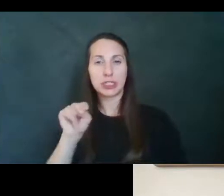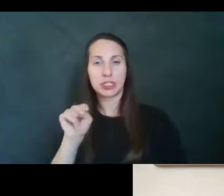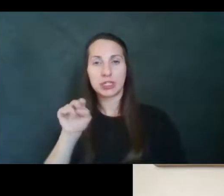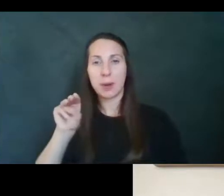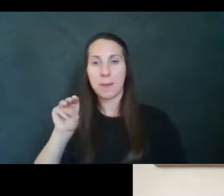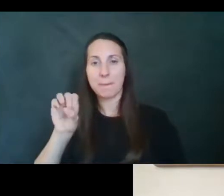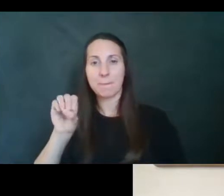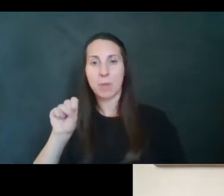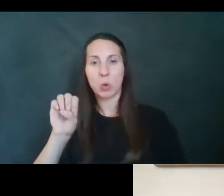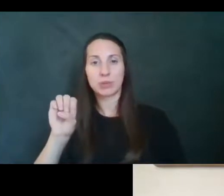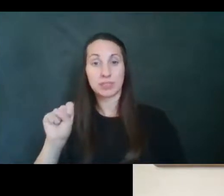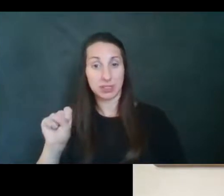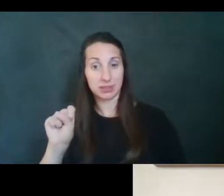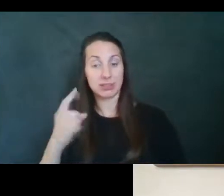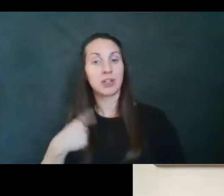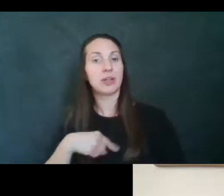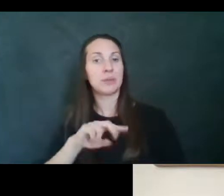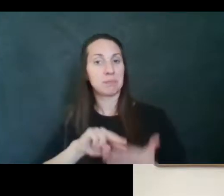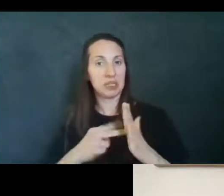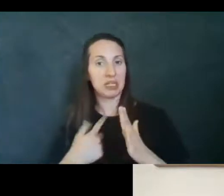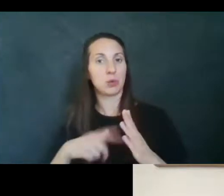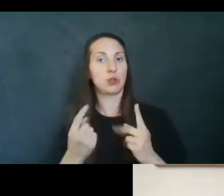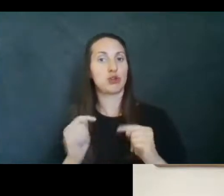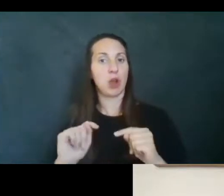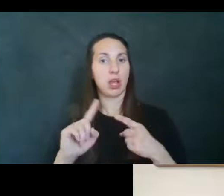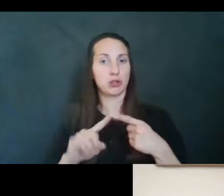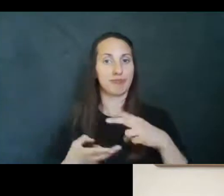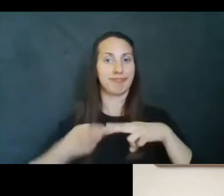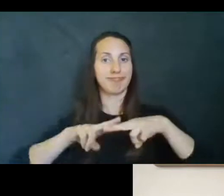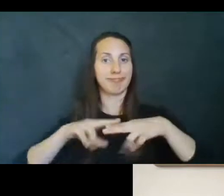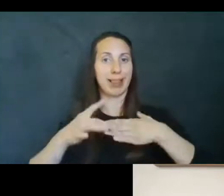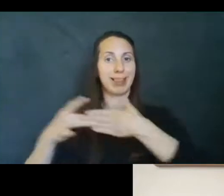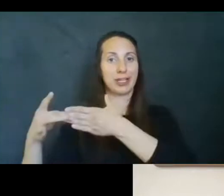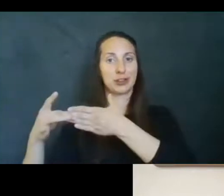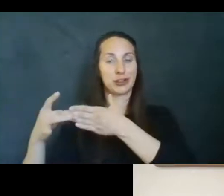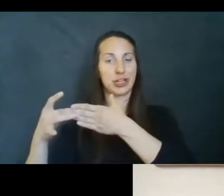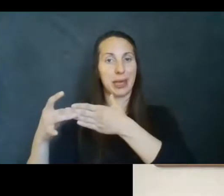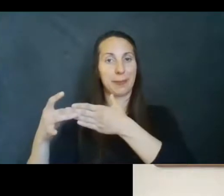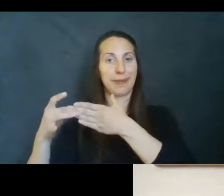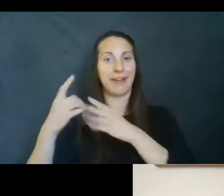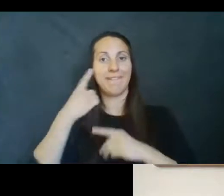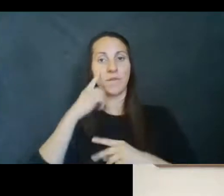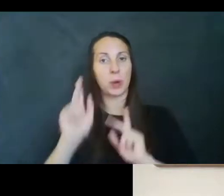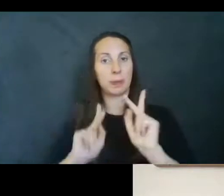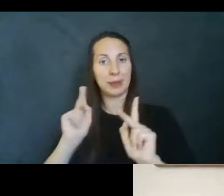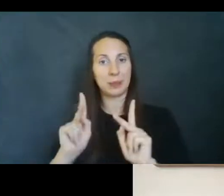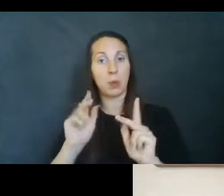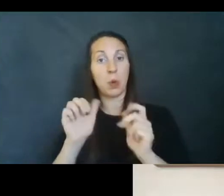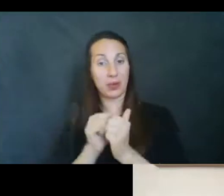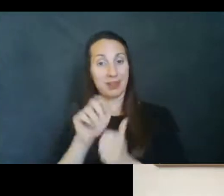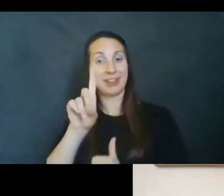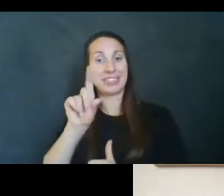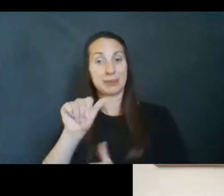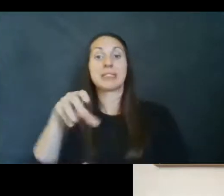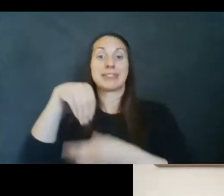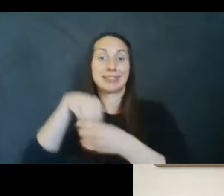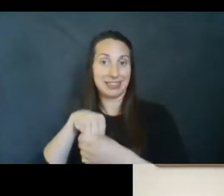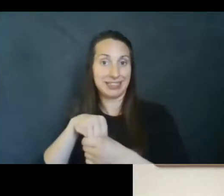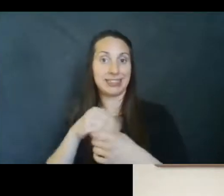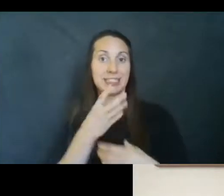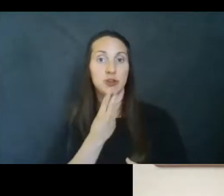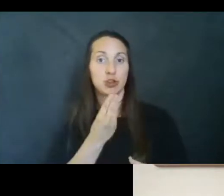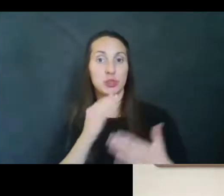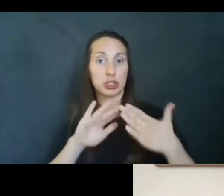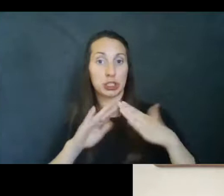to increase the leadership status of people with disabilities within the Jewish community,